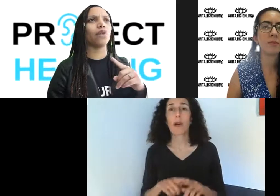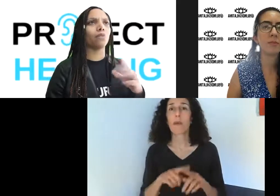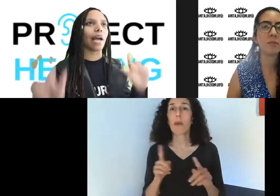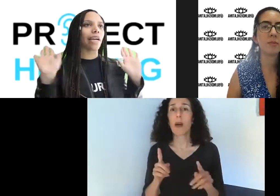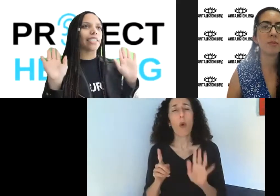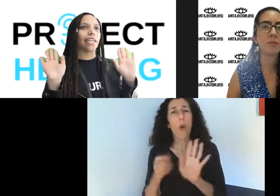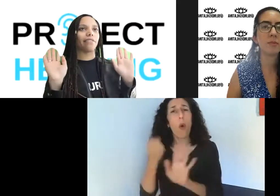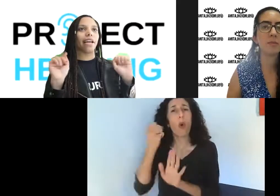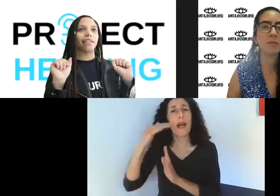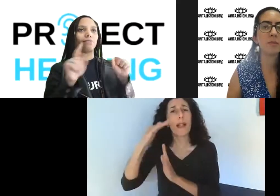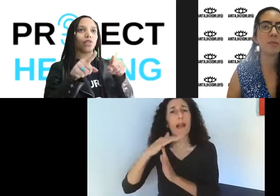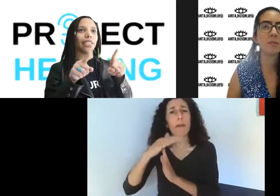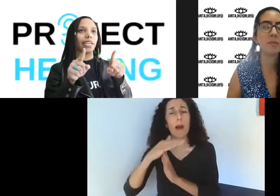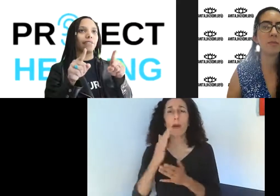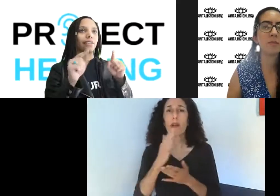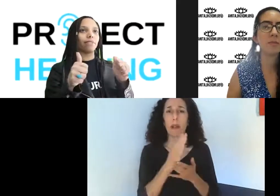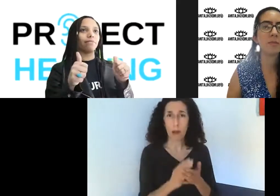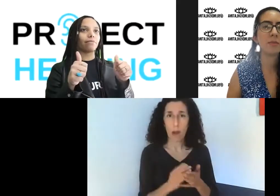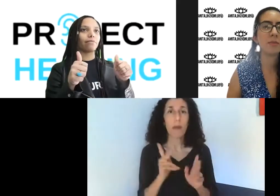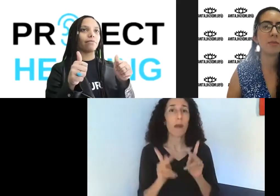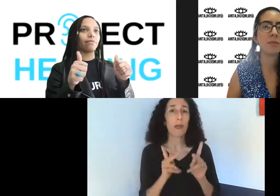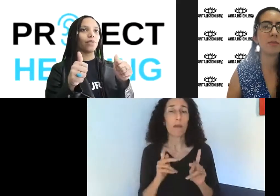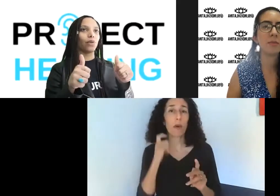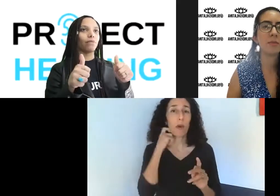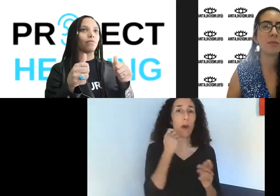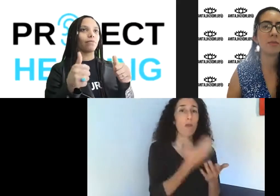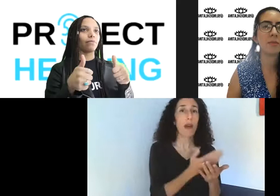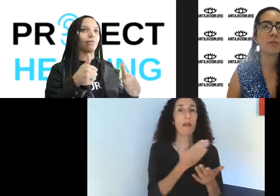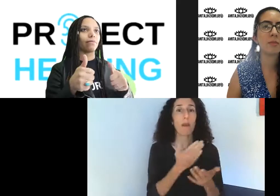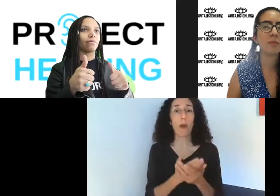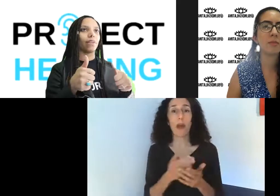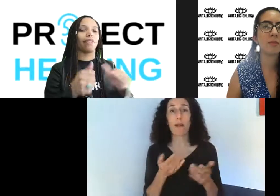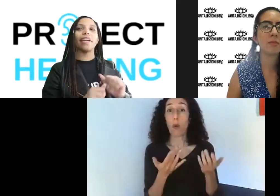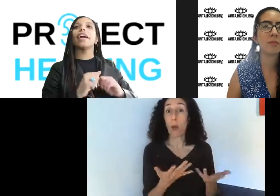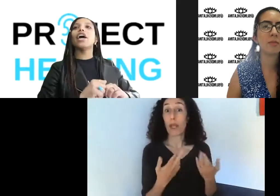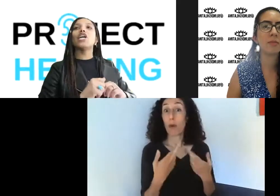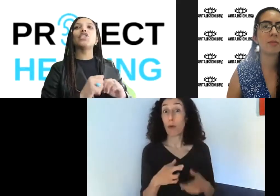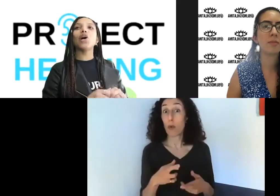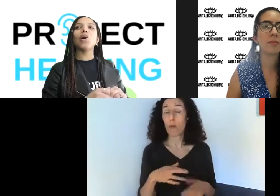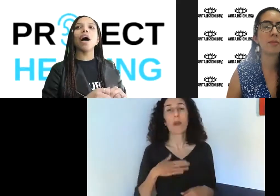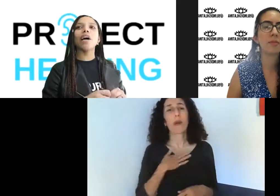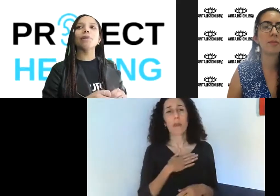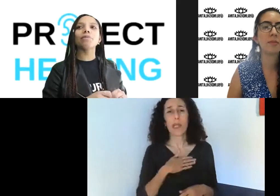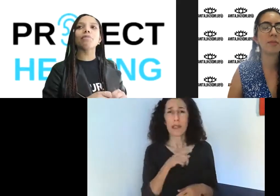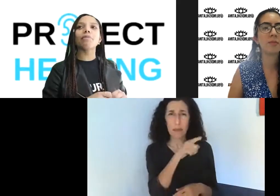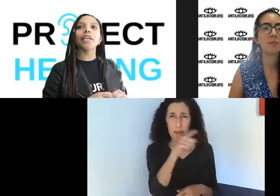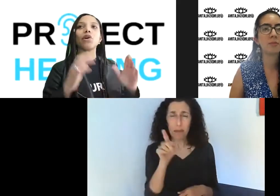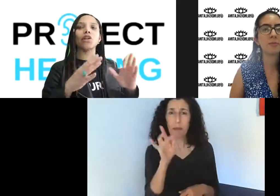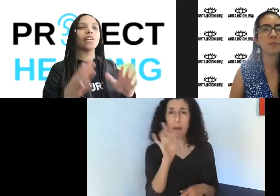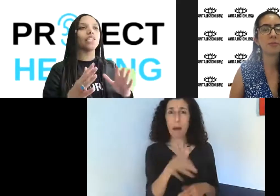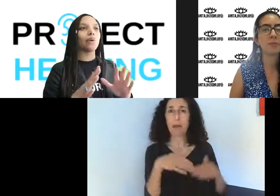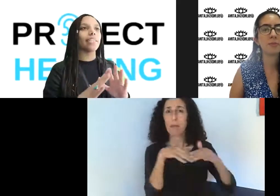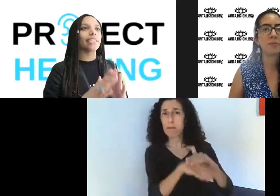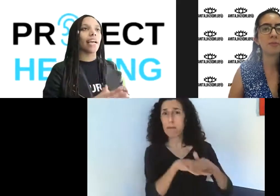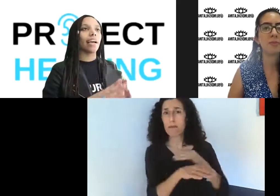waiting room. I'm not going to take care of that. You guys take care of that. Cool? All right. So in order